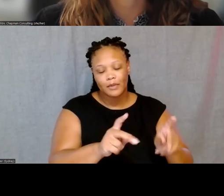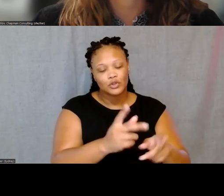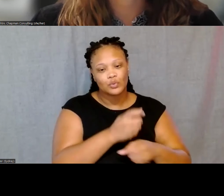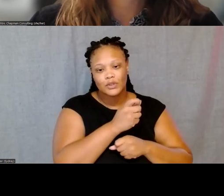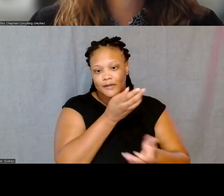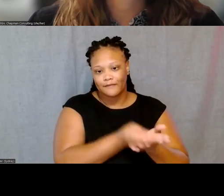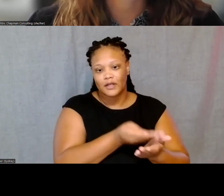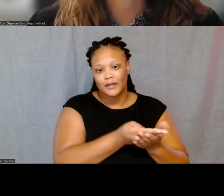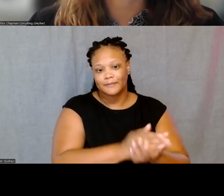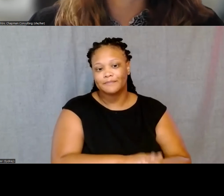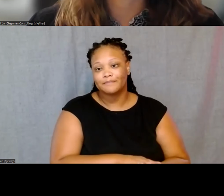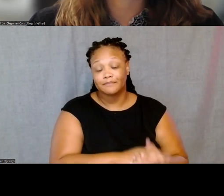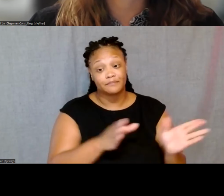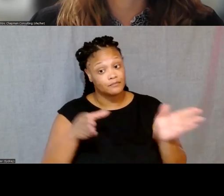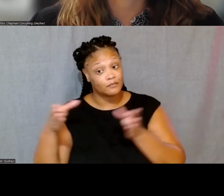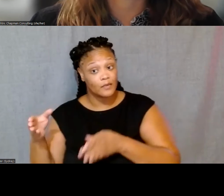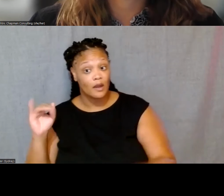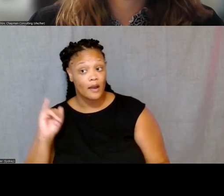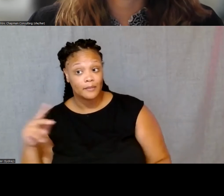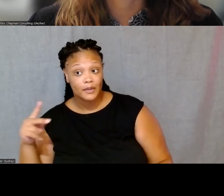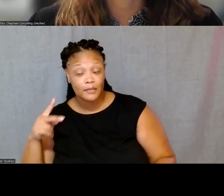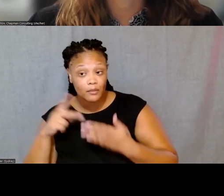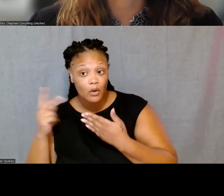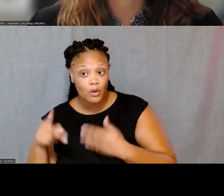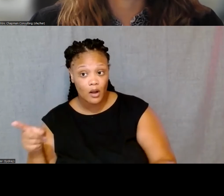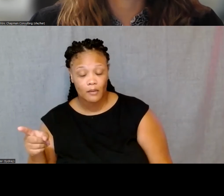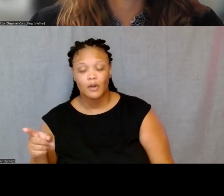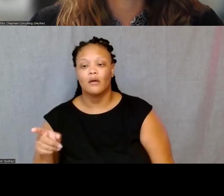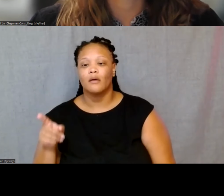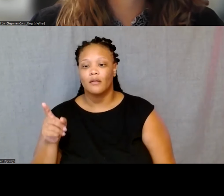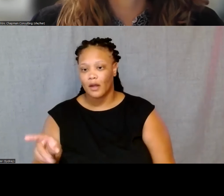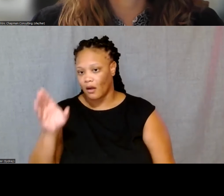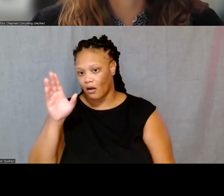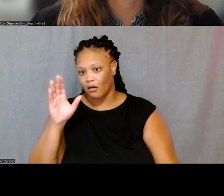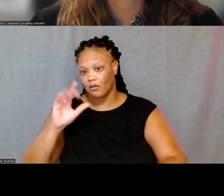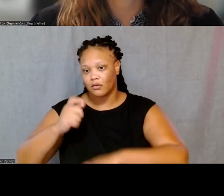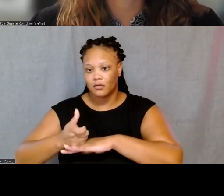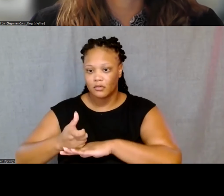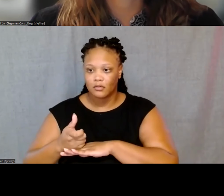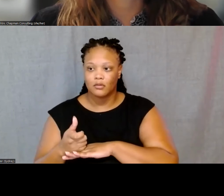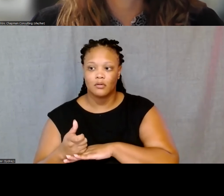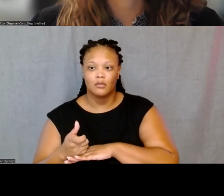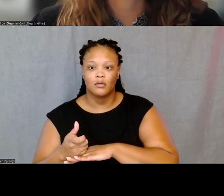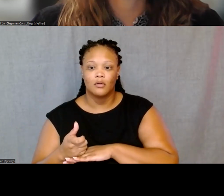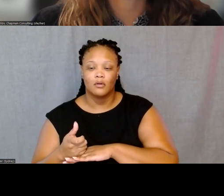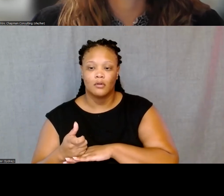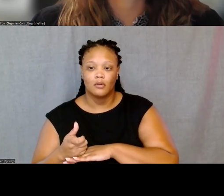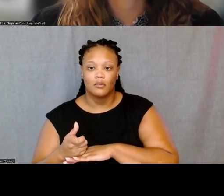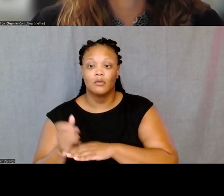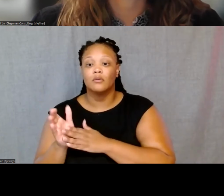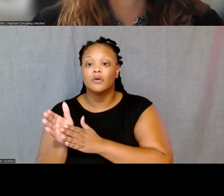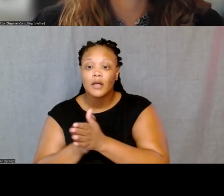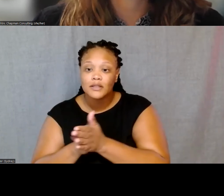or services, whereas the IPP program is directed to incentivize managed care plans who choose